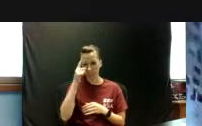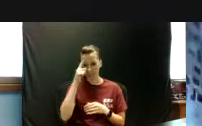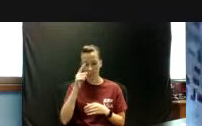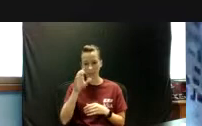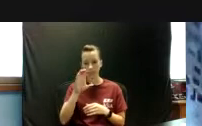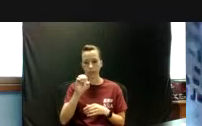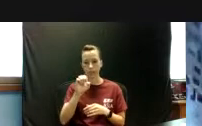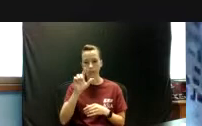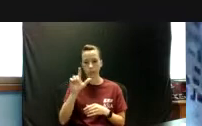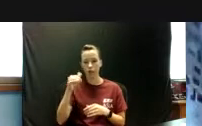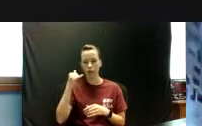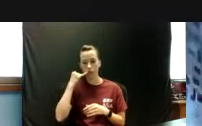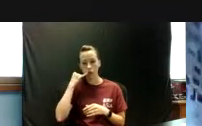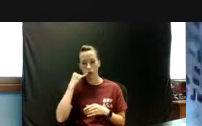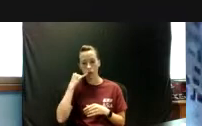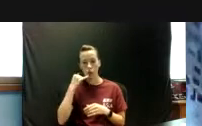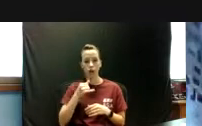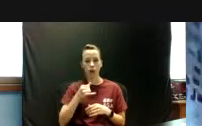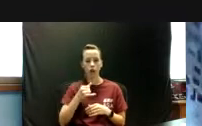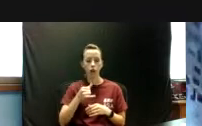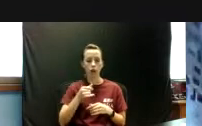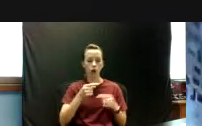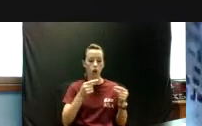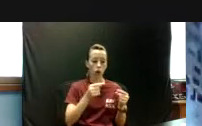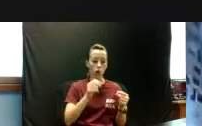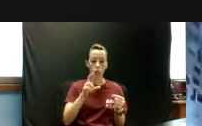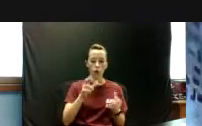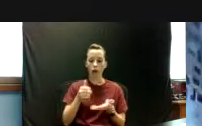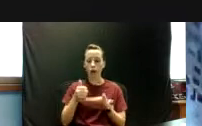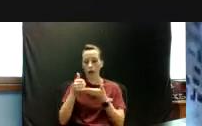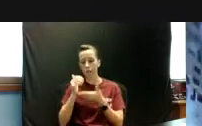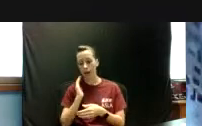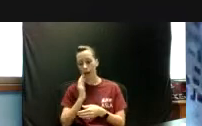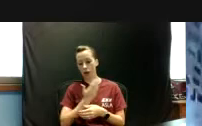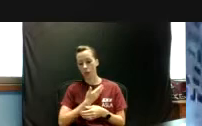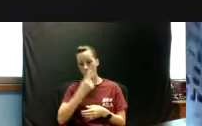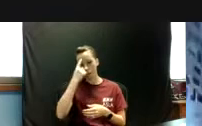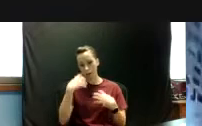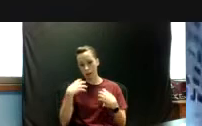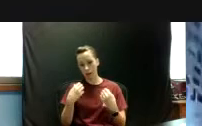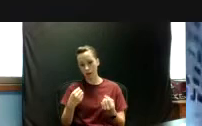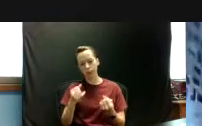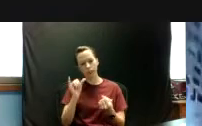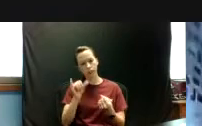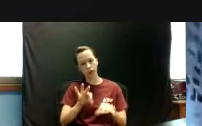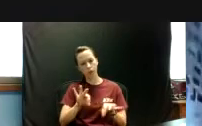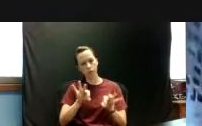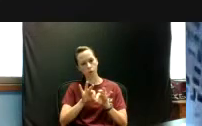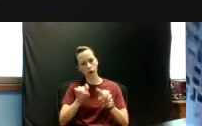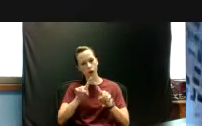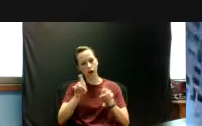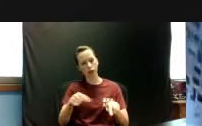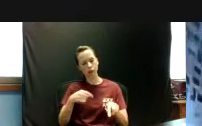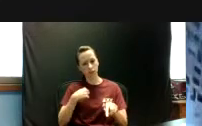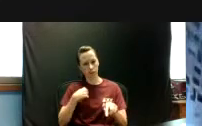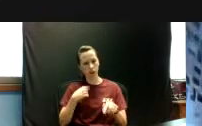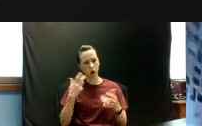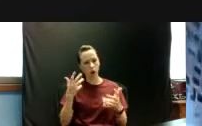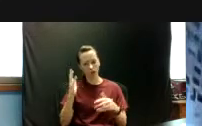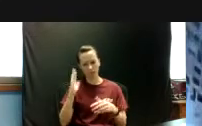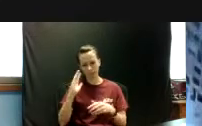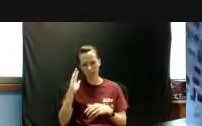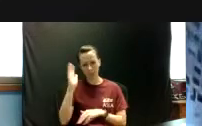mental health? It's a question that we should be asking our peers. right? I gave a similar presentation at one of the high